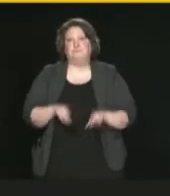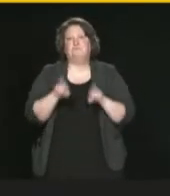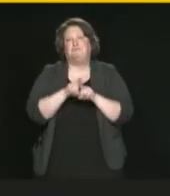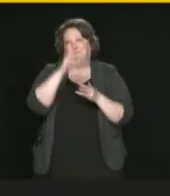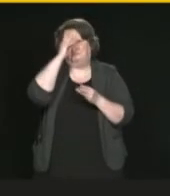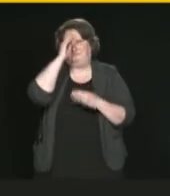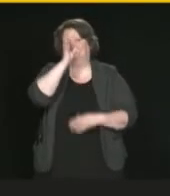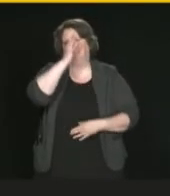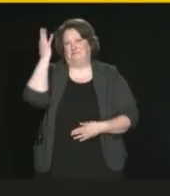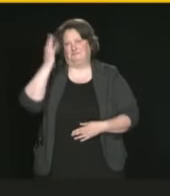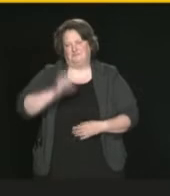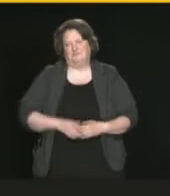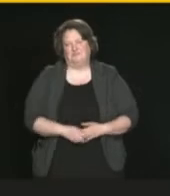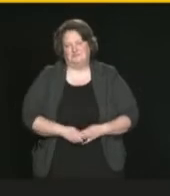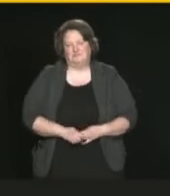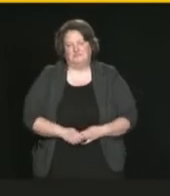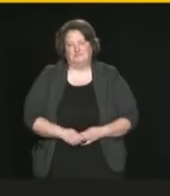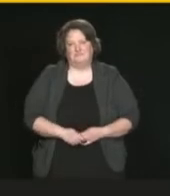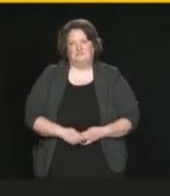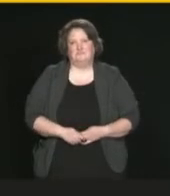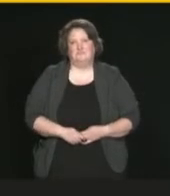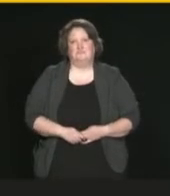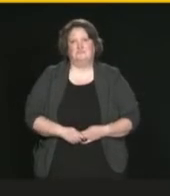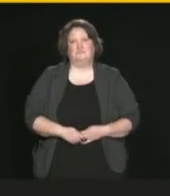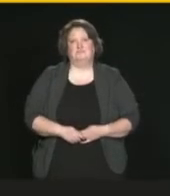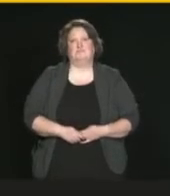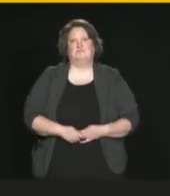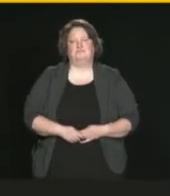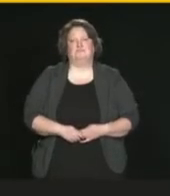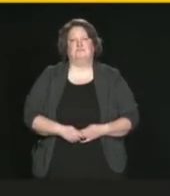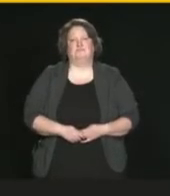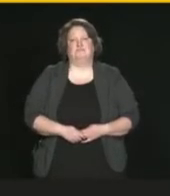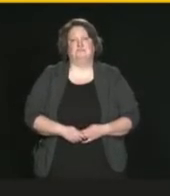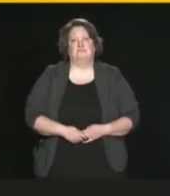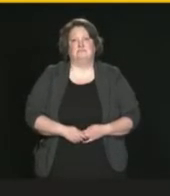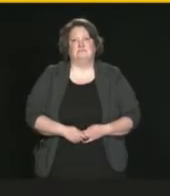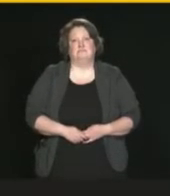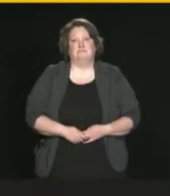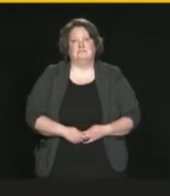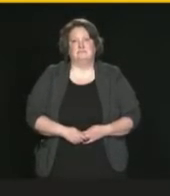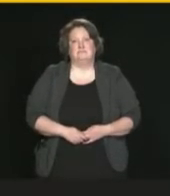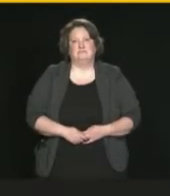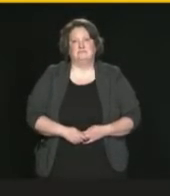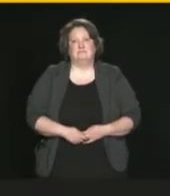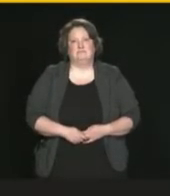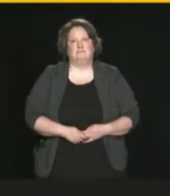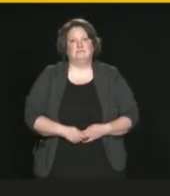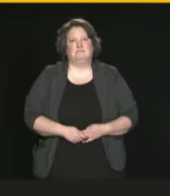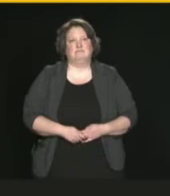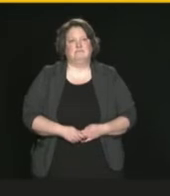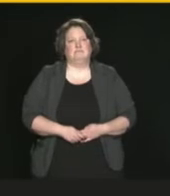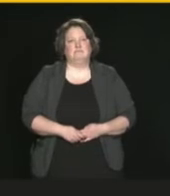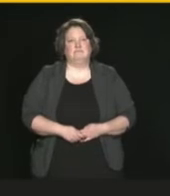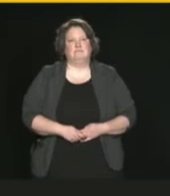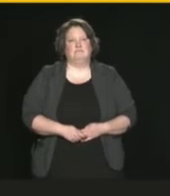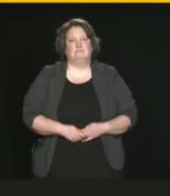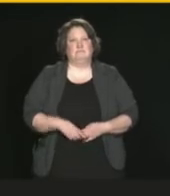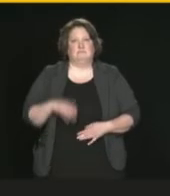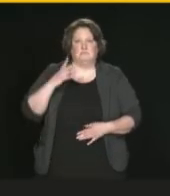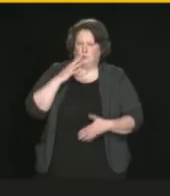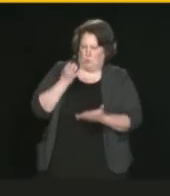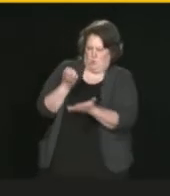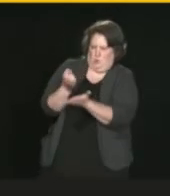La réalité, c'est que de créer des prévisions sur ce que notre économie pourrait avoir l'air of what our economy could look like